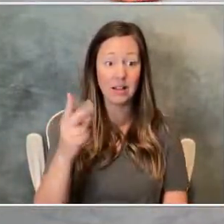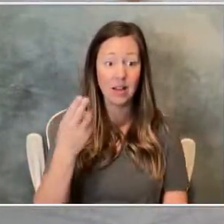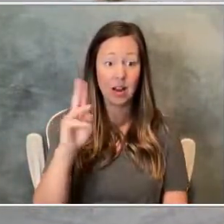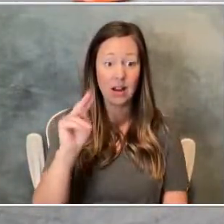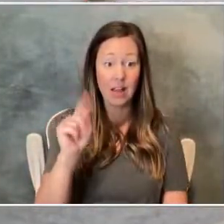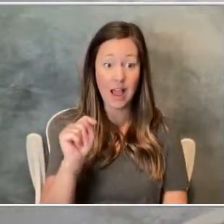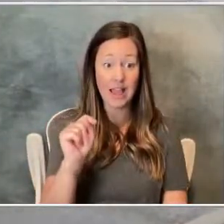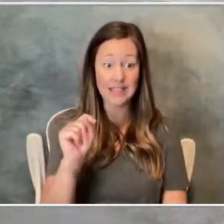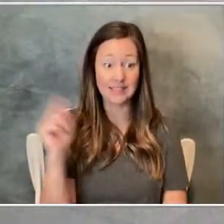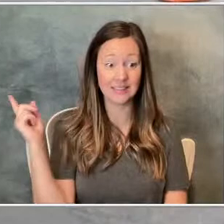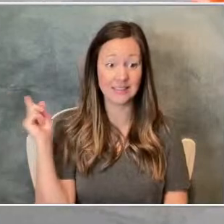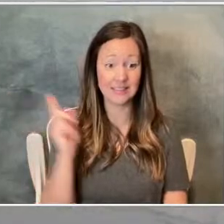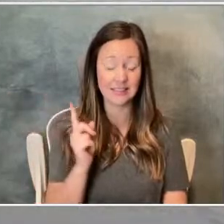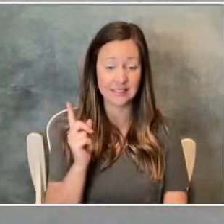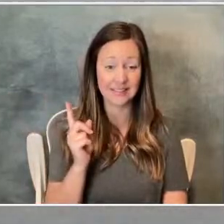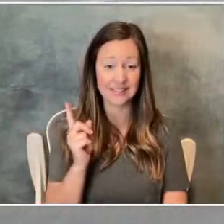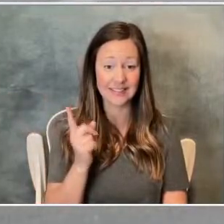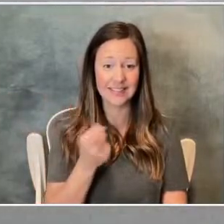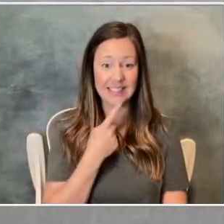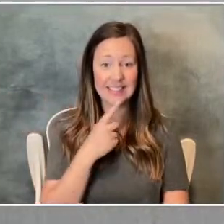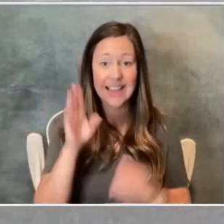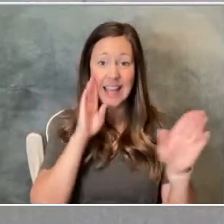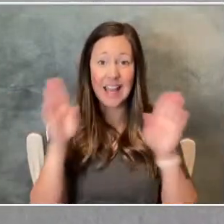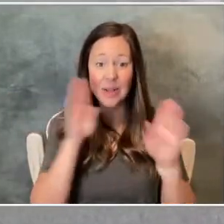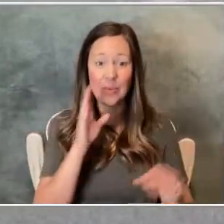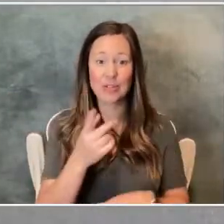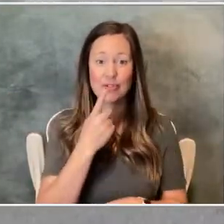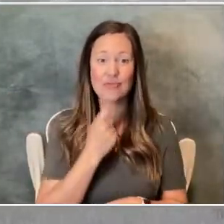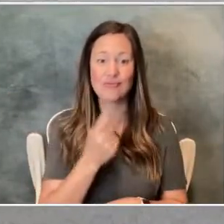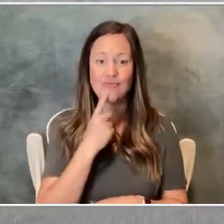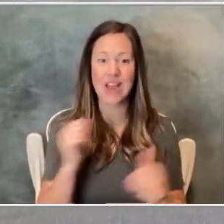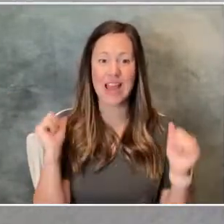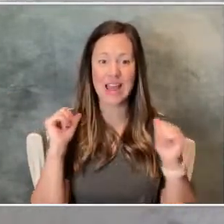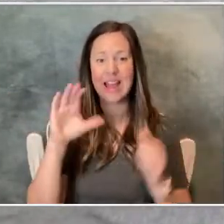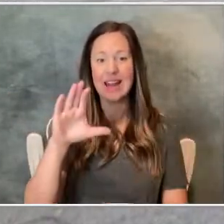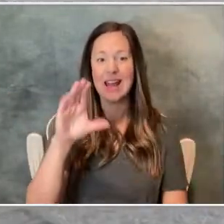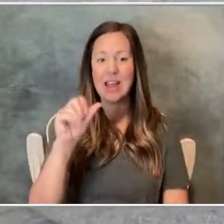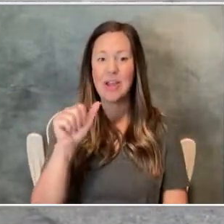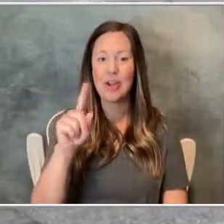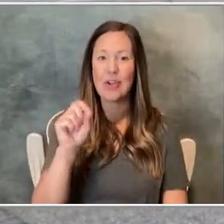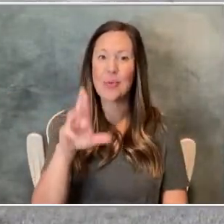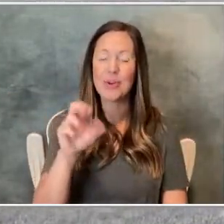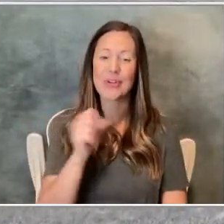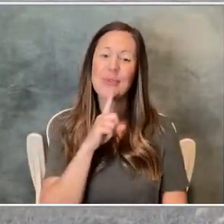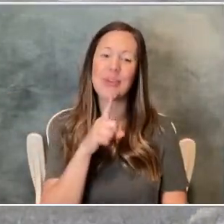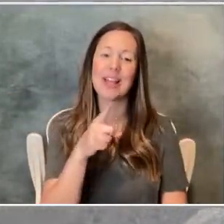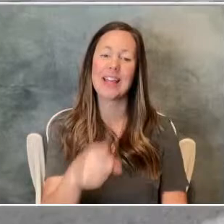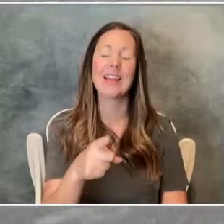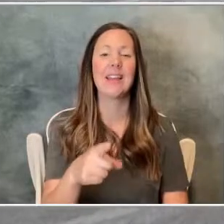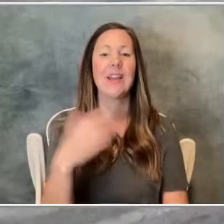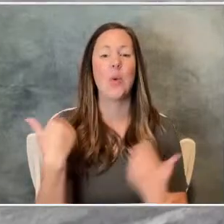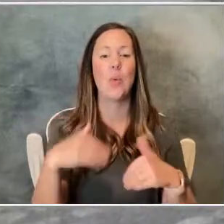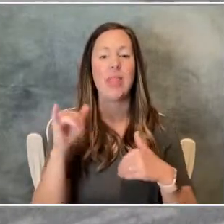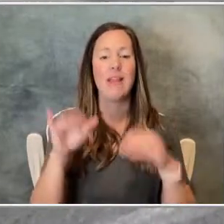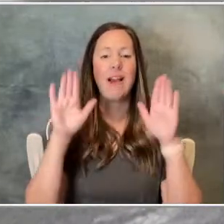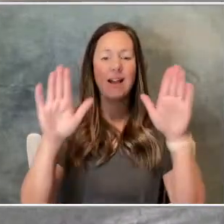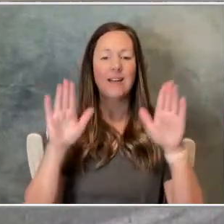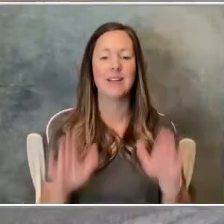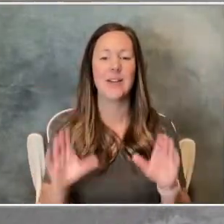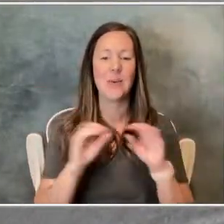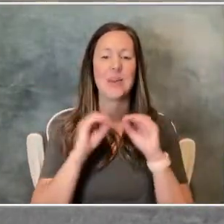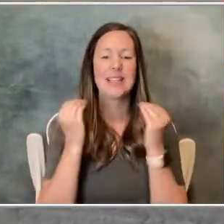approaching, making his hellos to the Red Coaters. The Red Coaters are such an incredible organization.